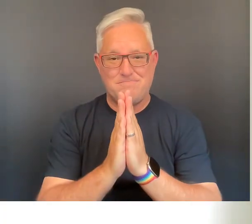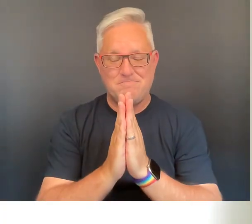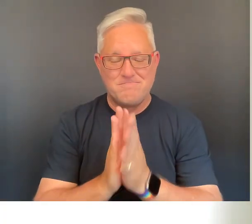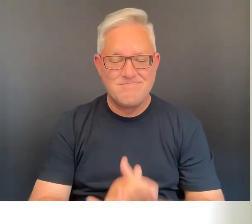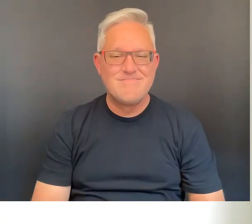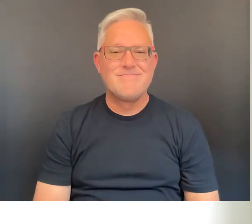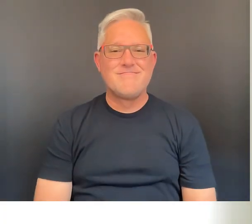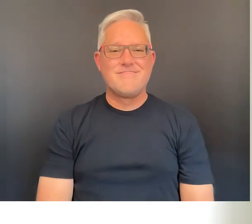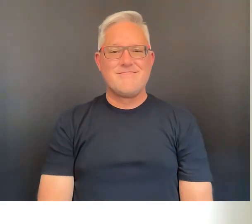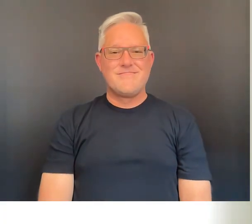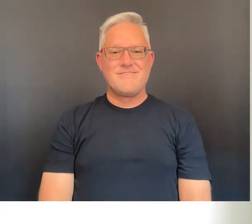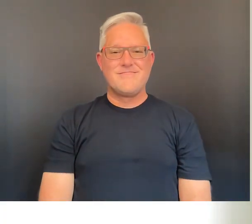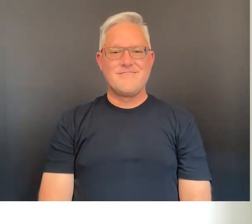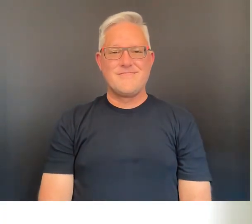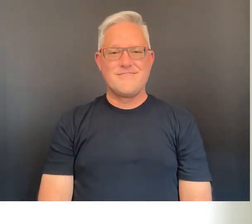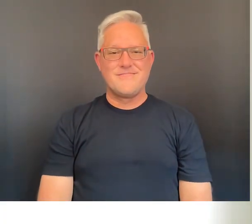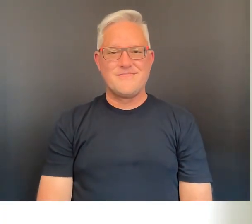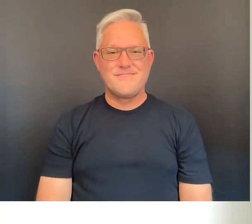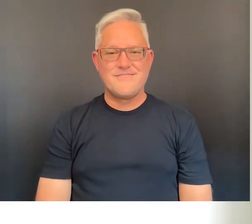Amen.